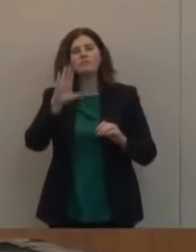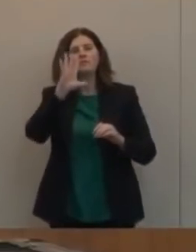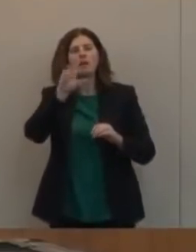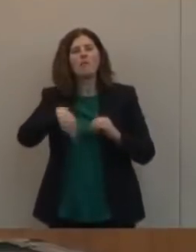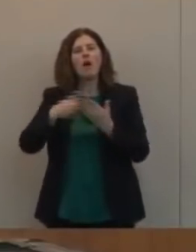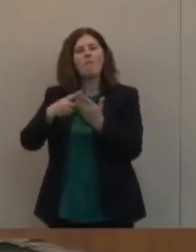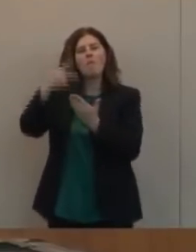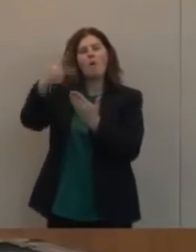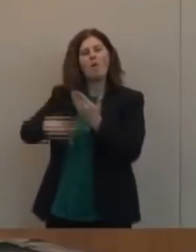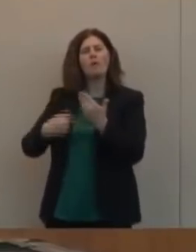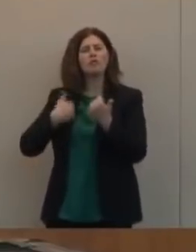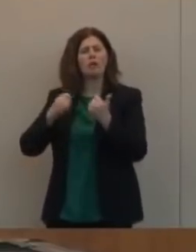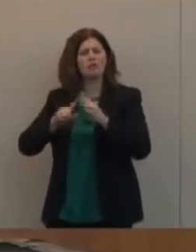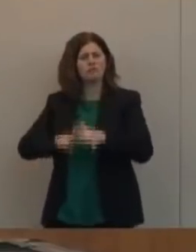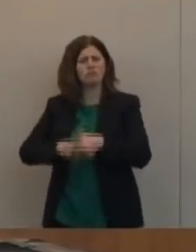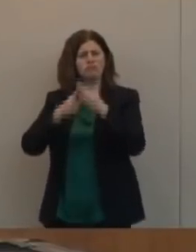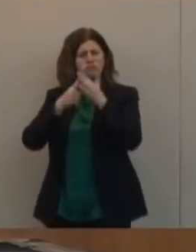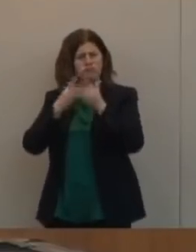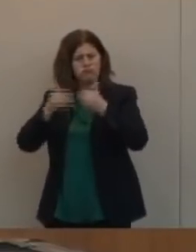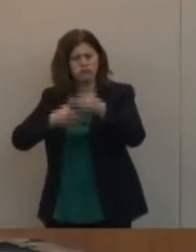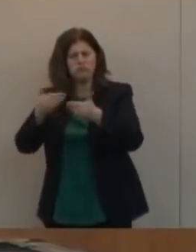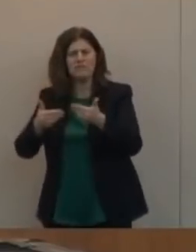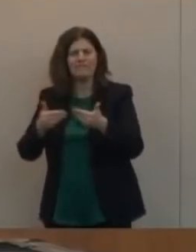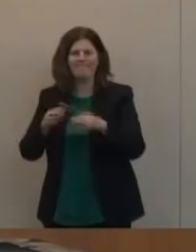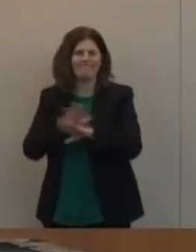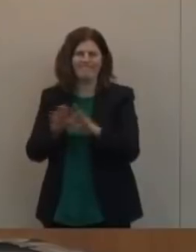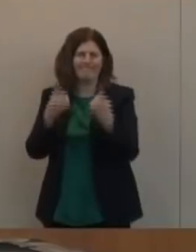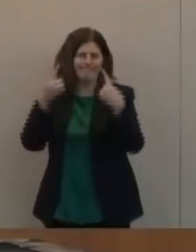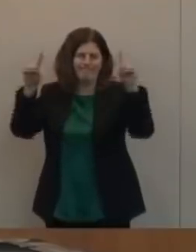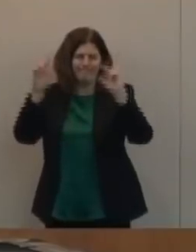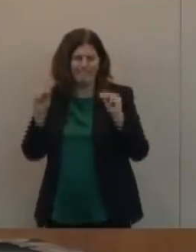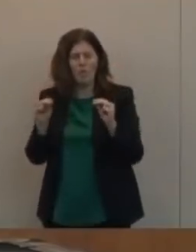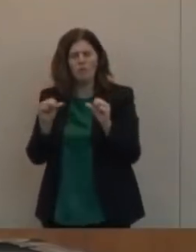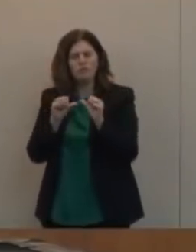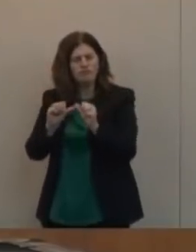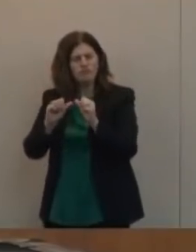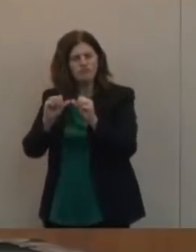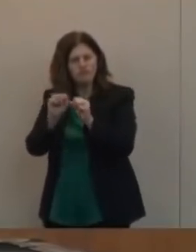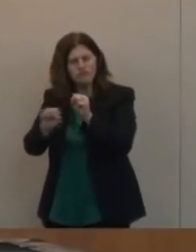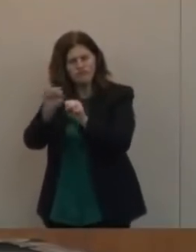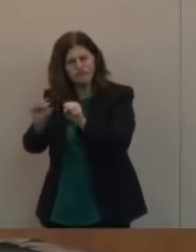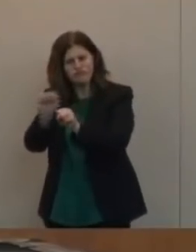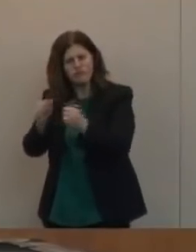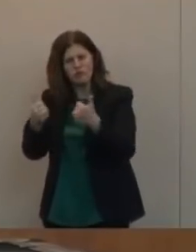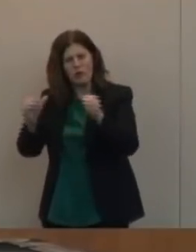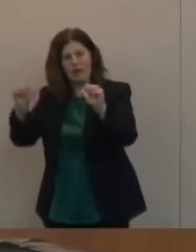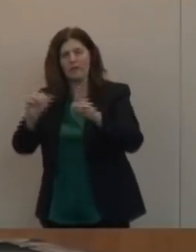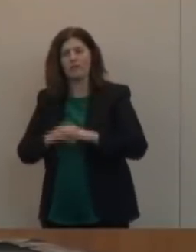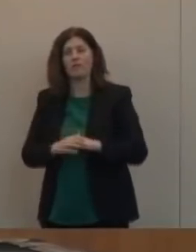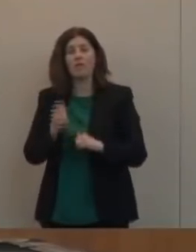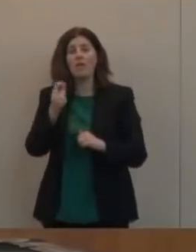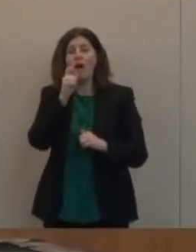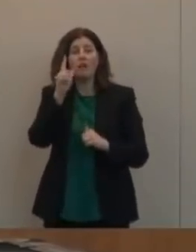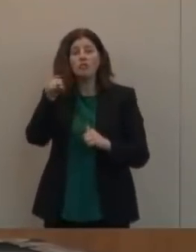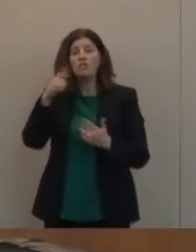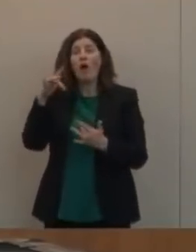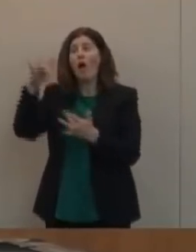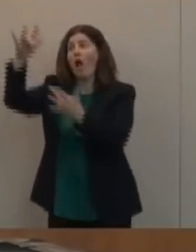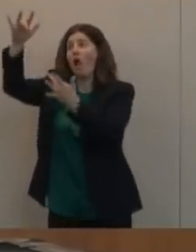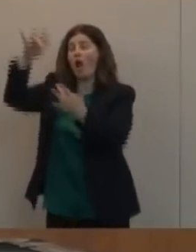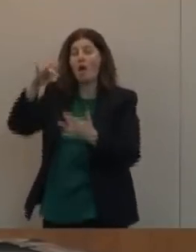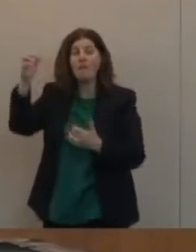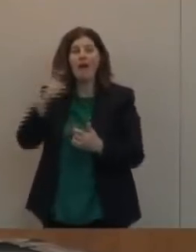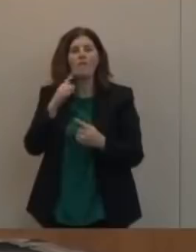program we tried to launch and we weren't successful, and we're going to keep trying. So it's not just for travelers, but